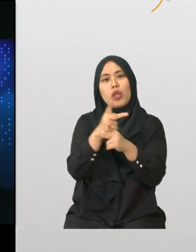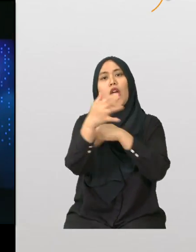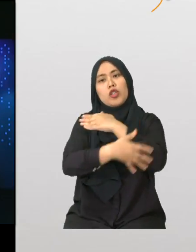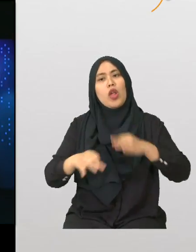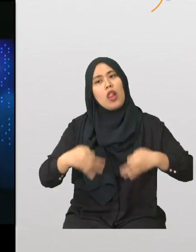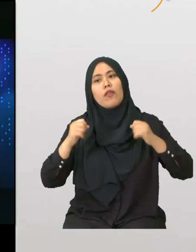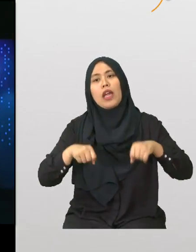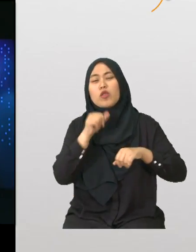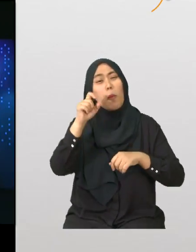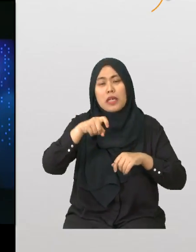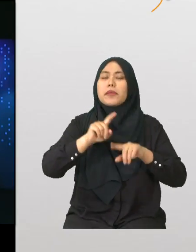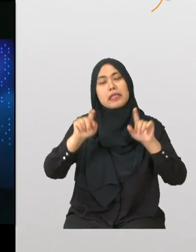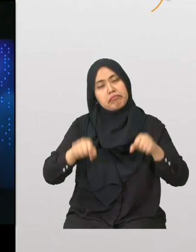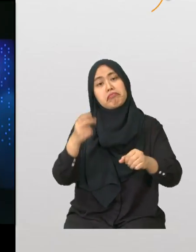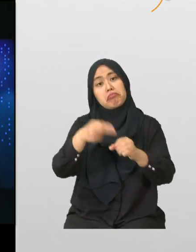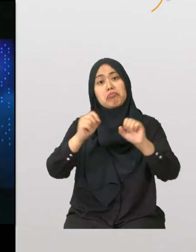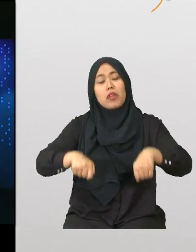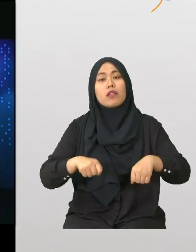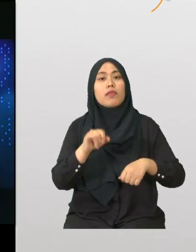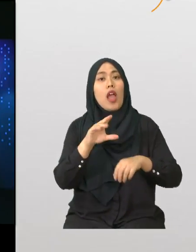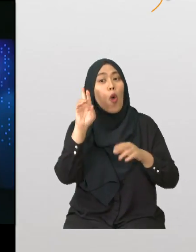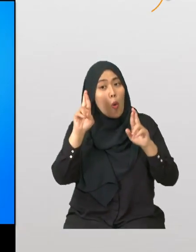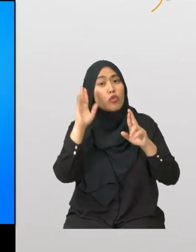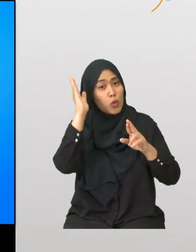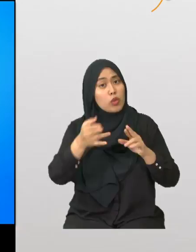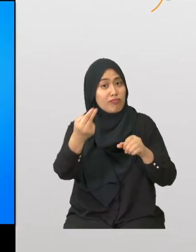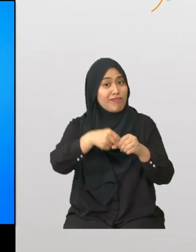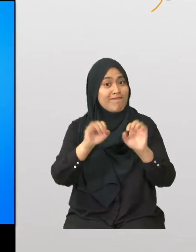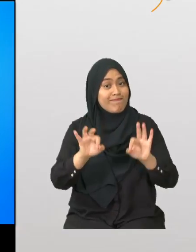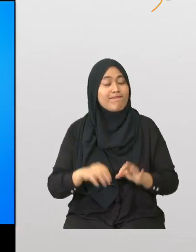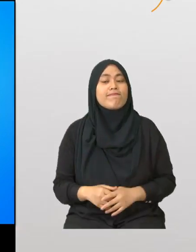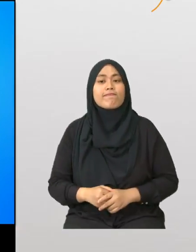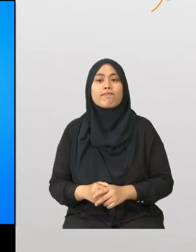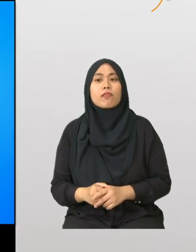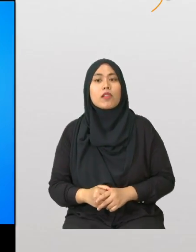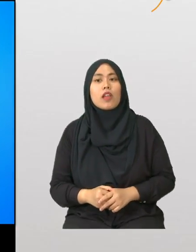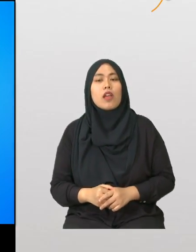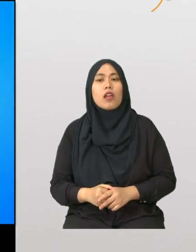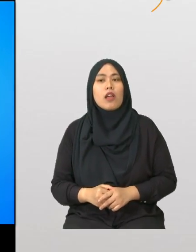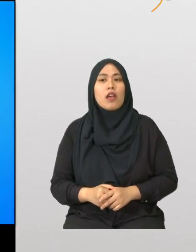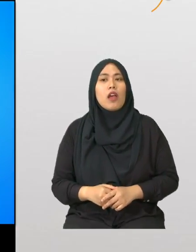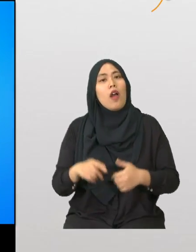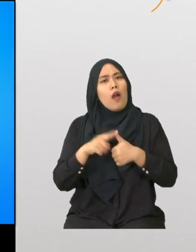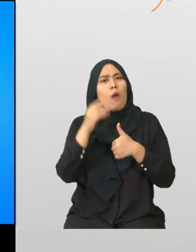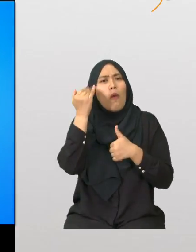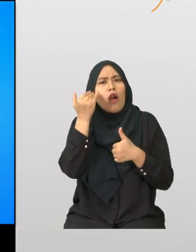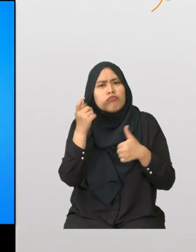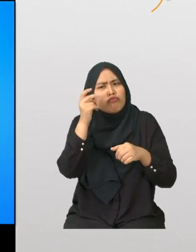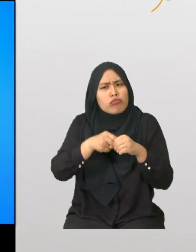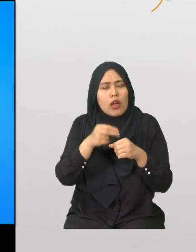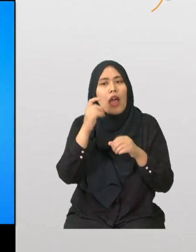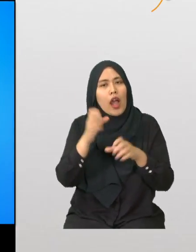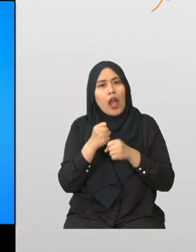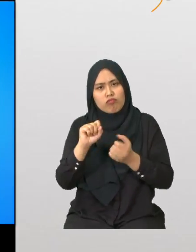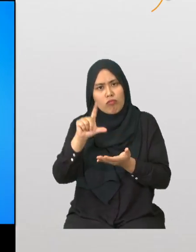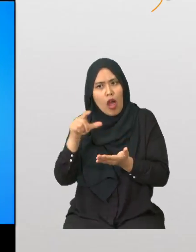not compulsory, but you can join, and I hope you will do so. Why? First, because you'll get a generous subsidy to